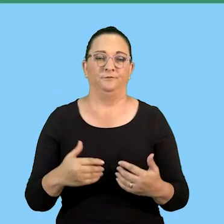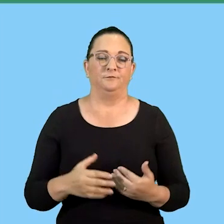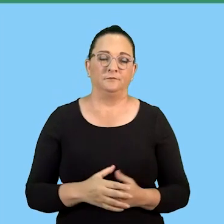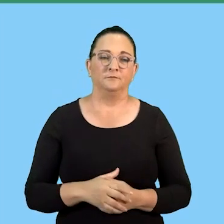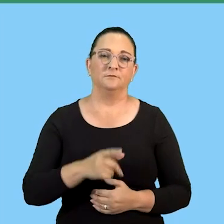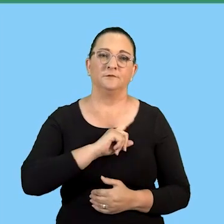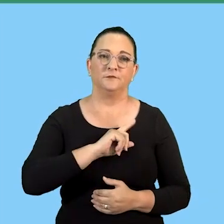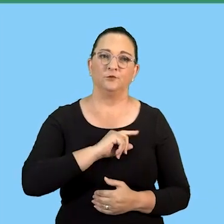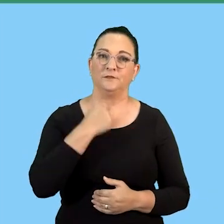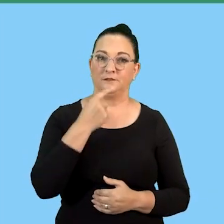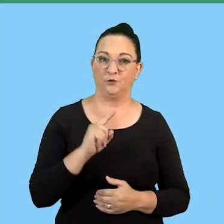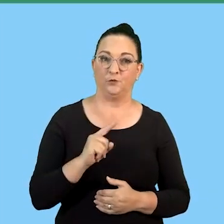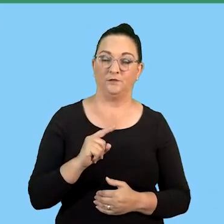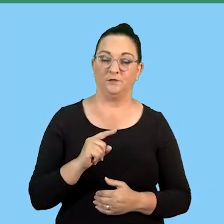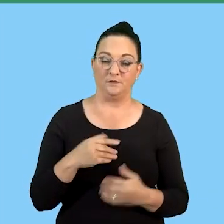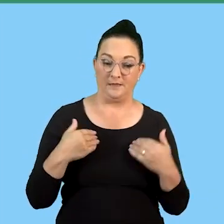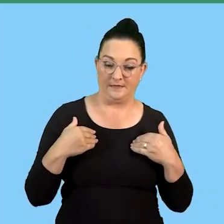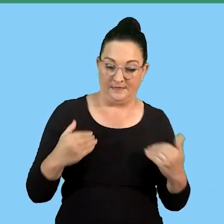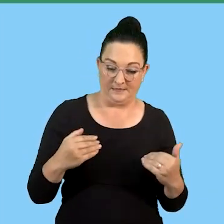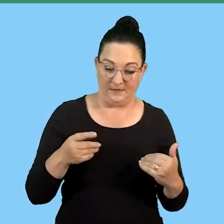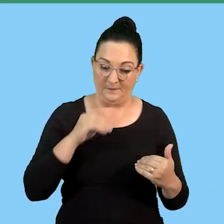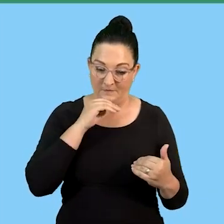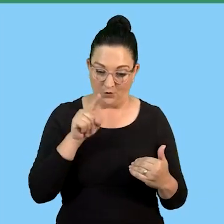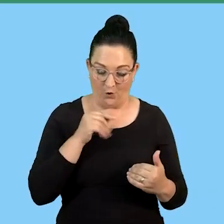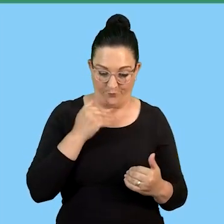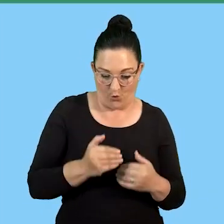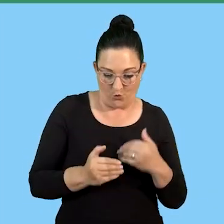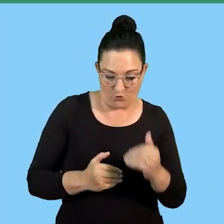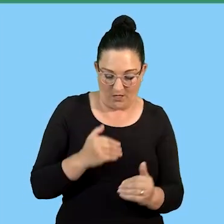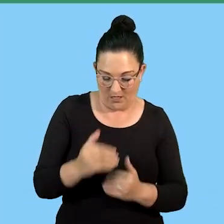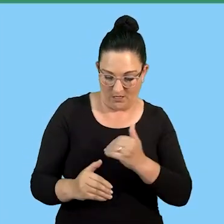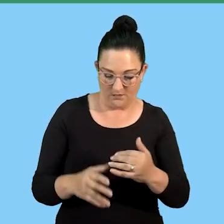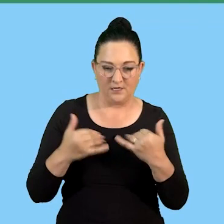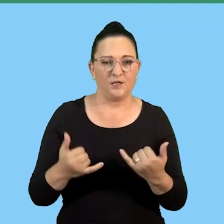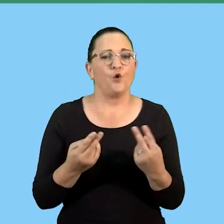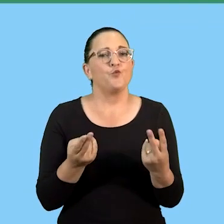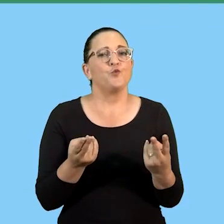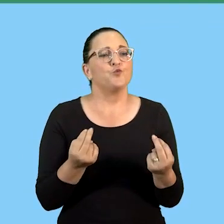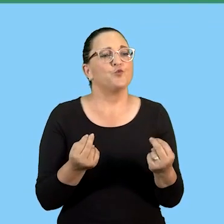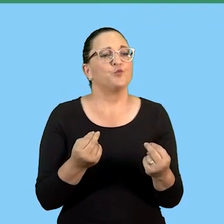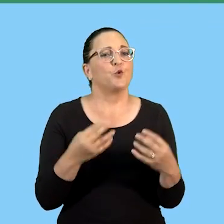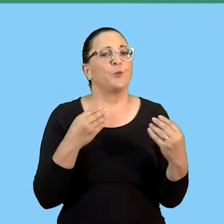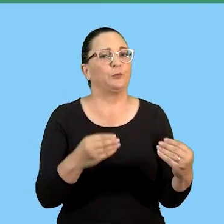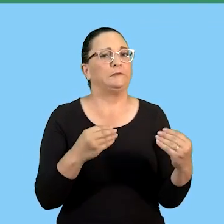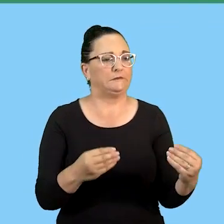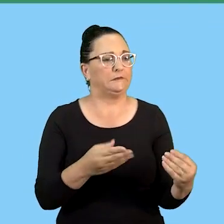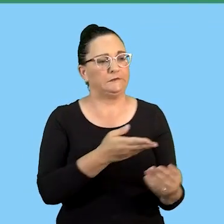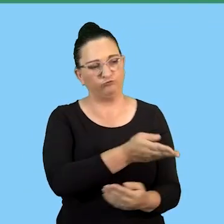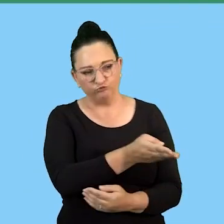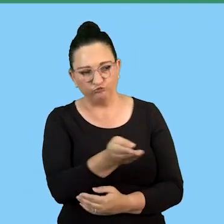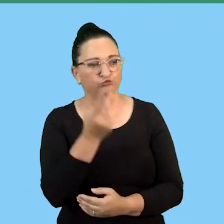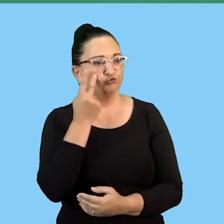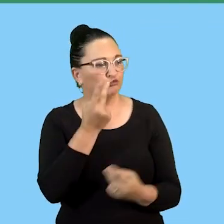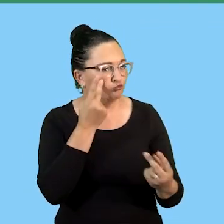That is why we are saying that induction is the process of introducing the new employee